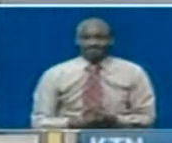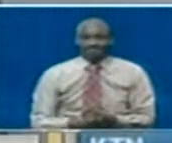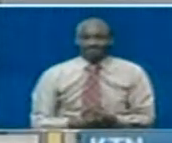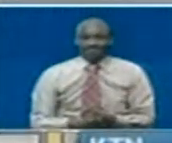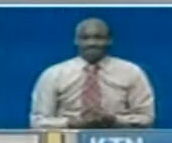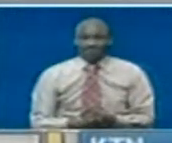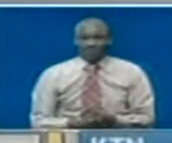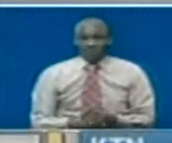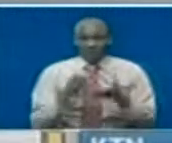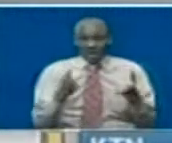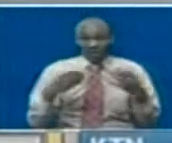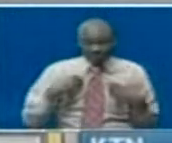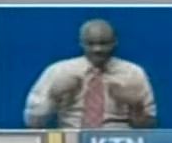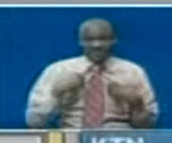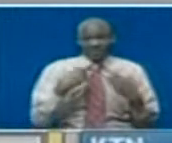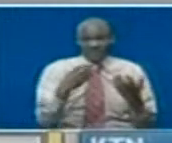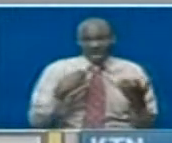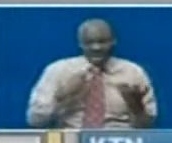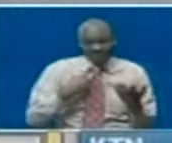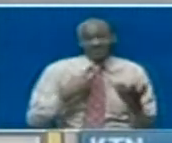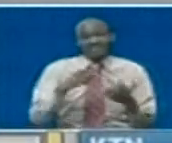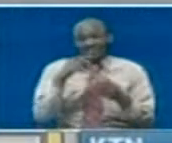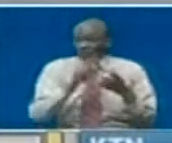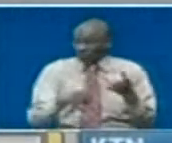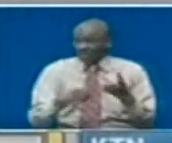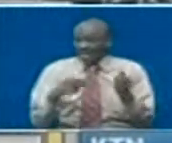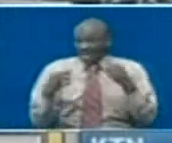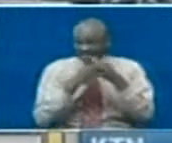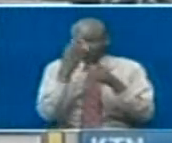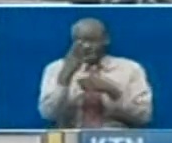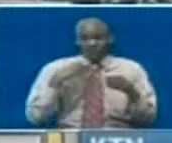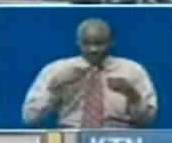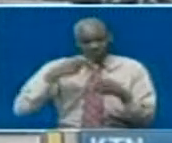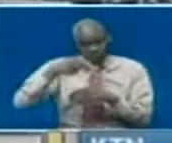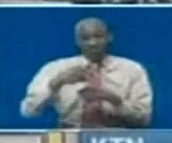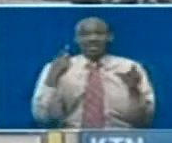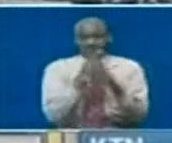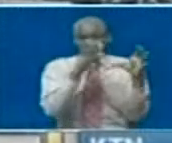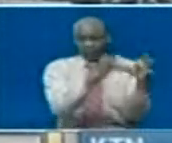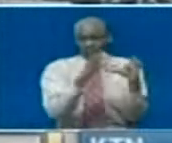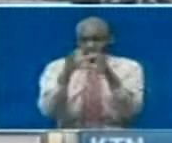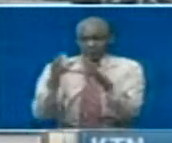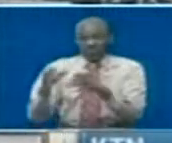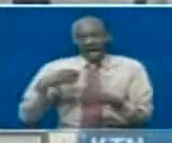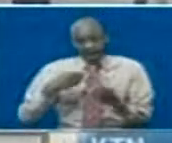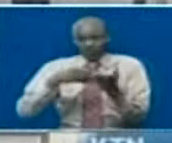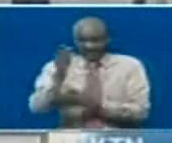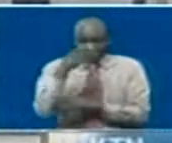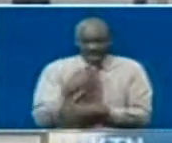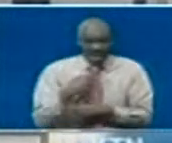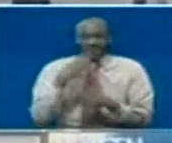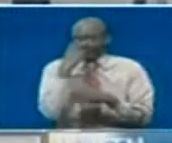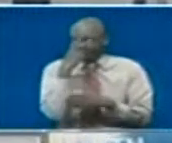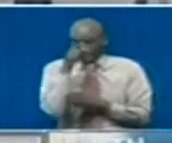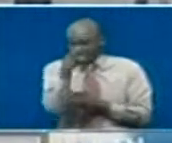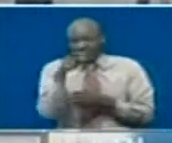Energy Regulatory Authority in July issued a list of 84 liquefied petroleum gas depots and retail outlets that were suspected